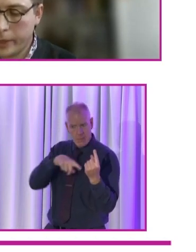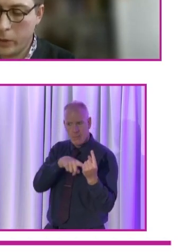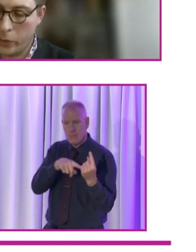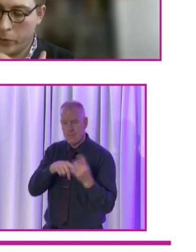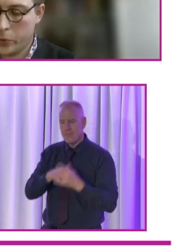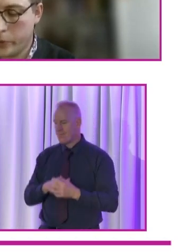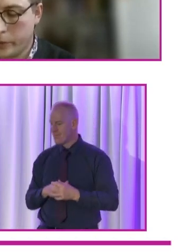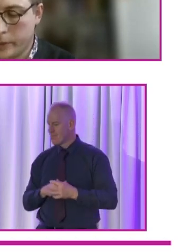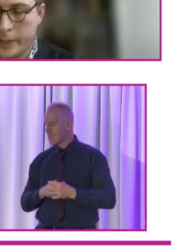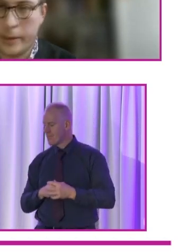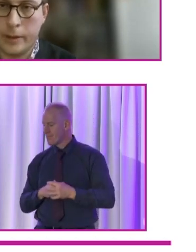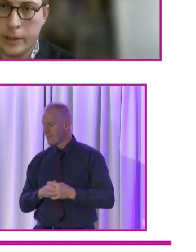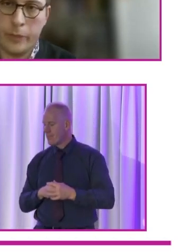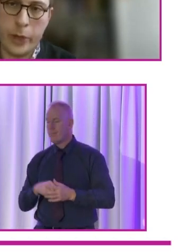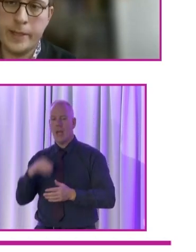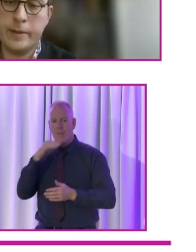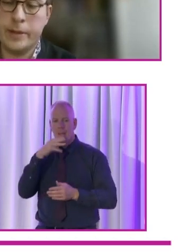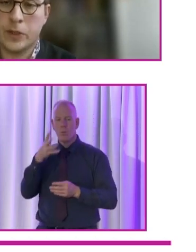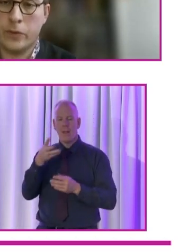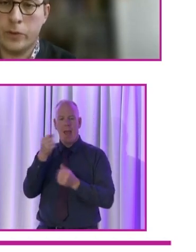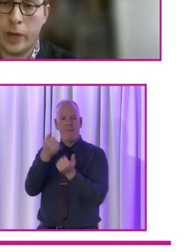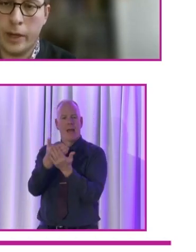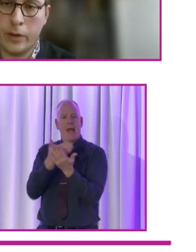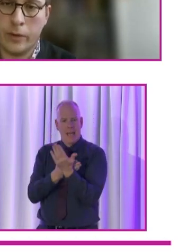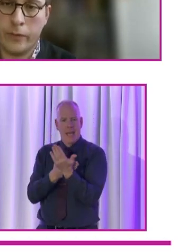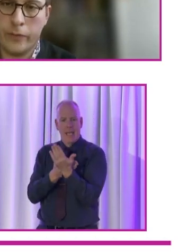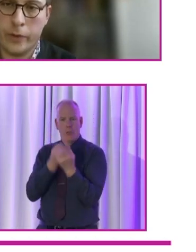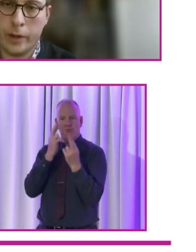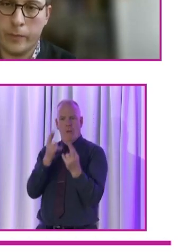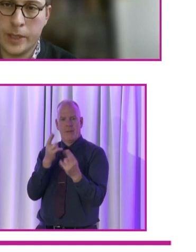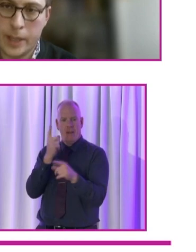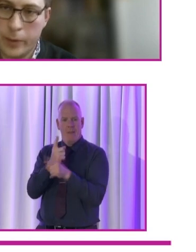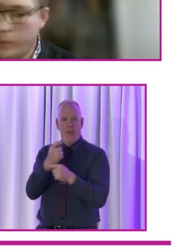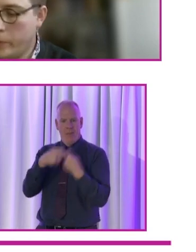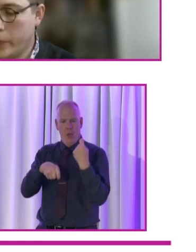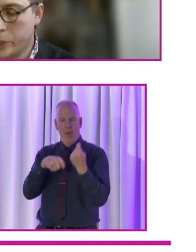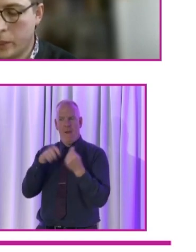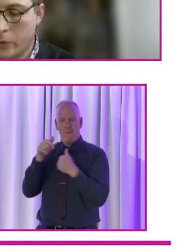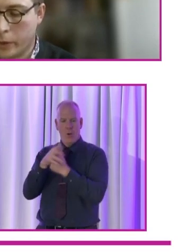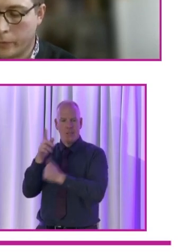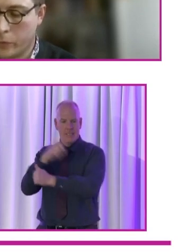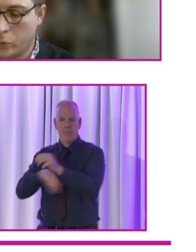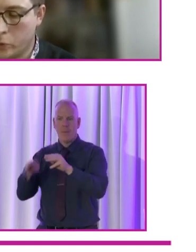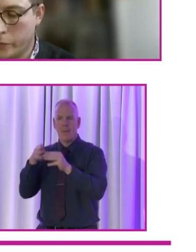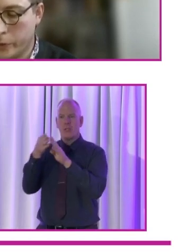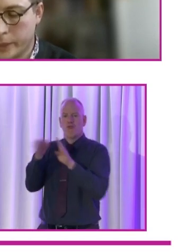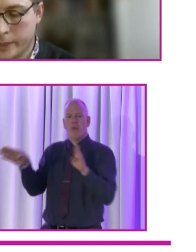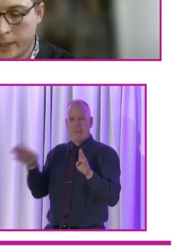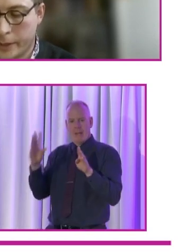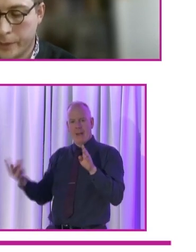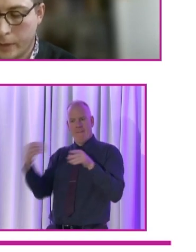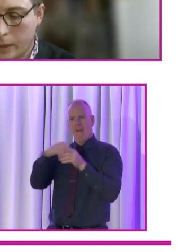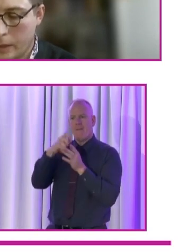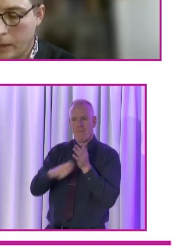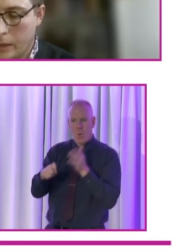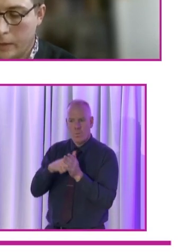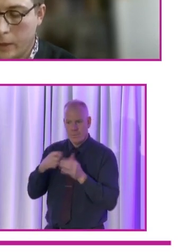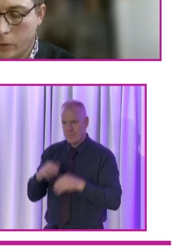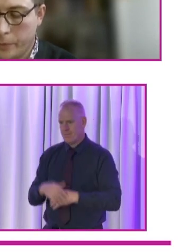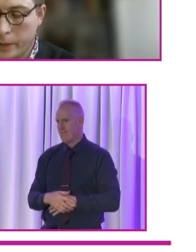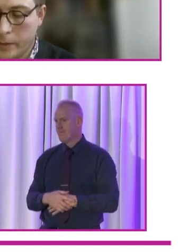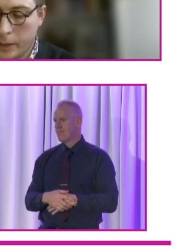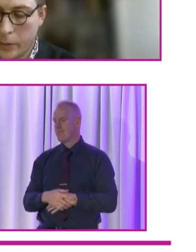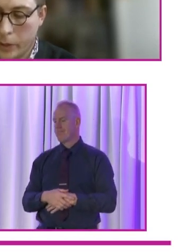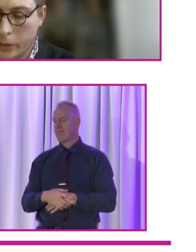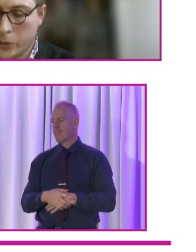and thereby also set a legal precedence for the right of disabled people in general to vote and stand.